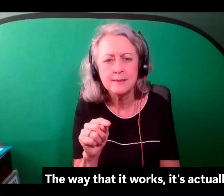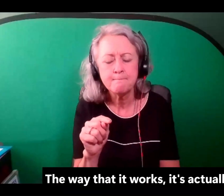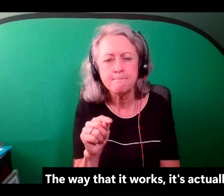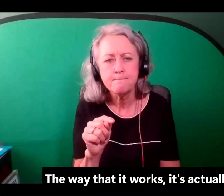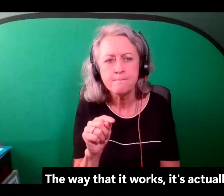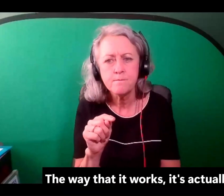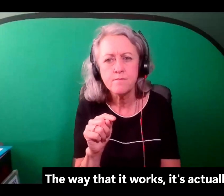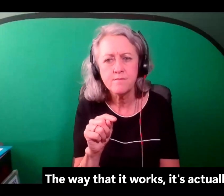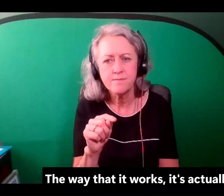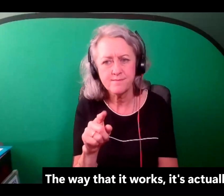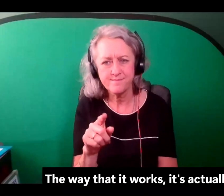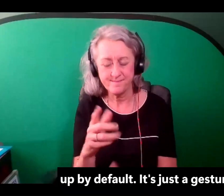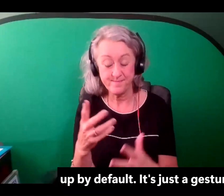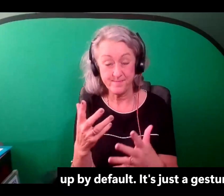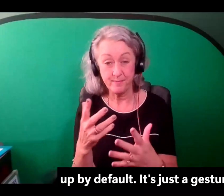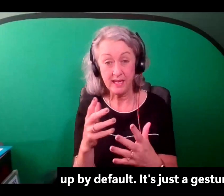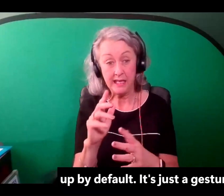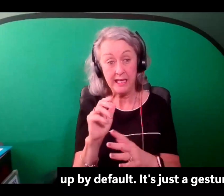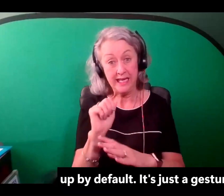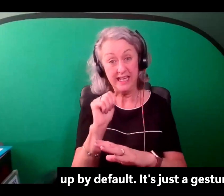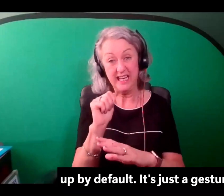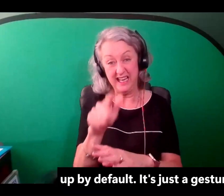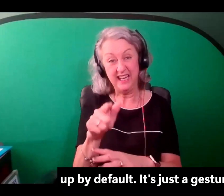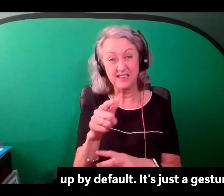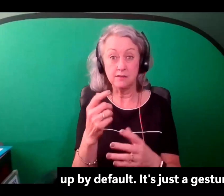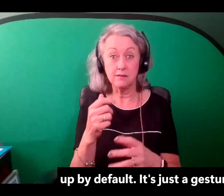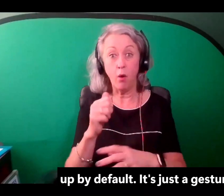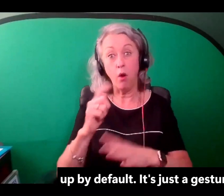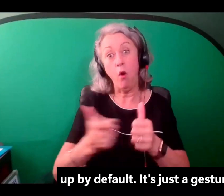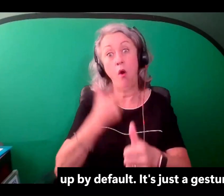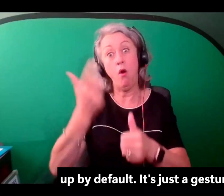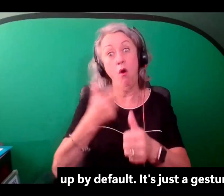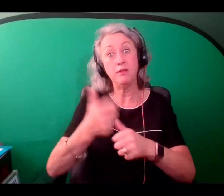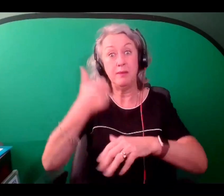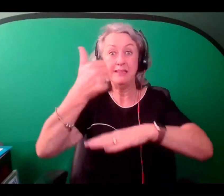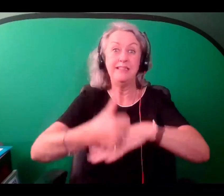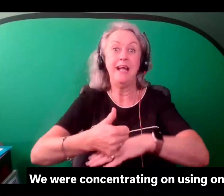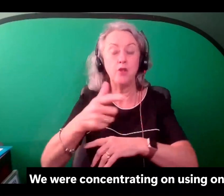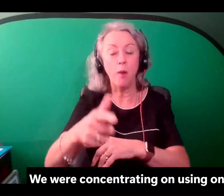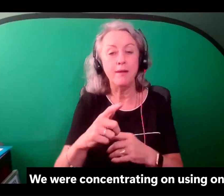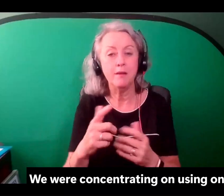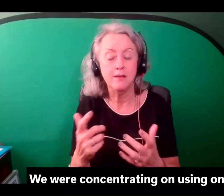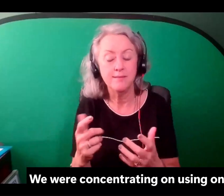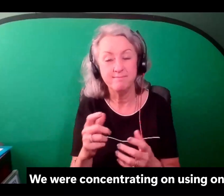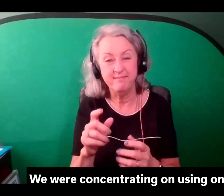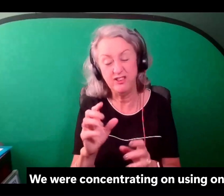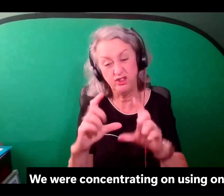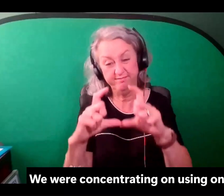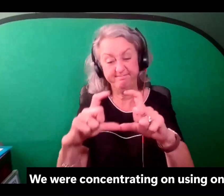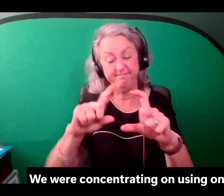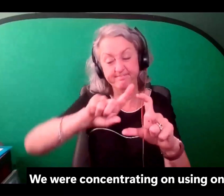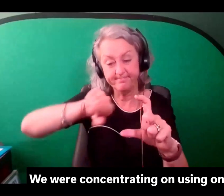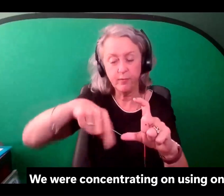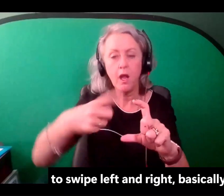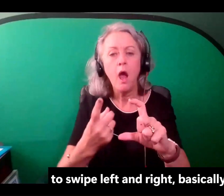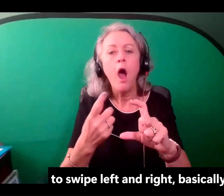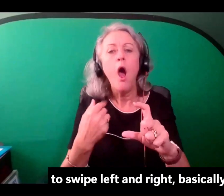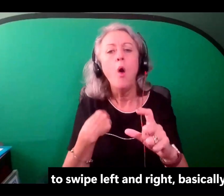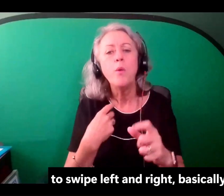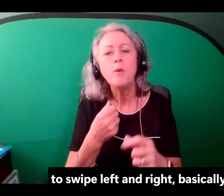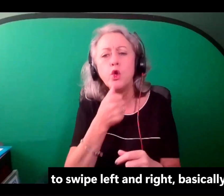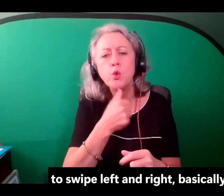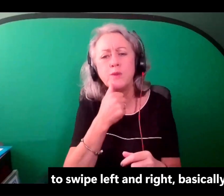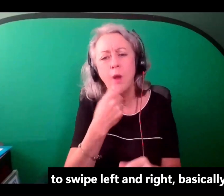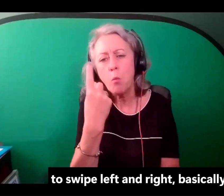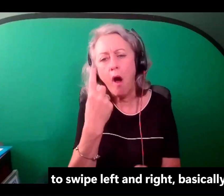The way that it works, it's actually set up by default. It's just a gesture. We were concentrating on using one finger to